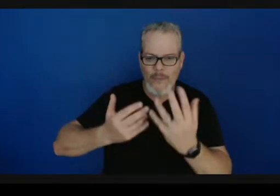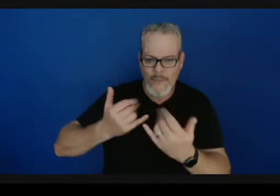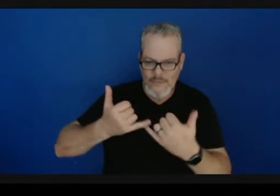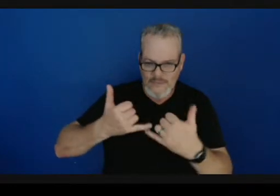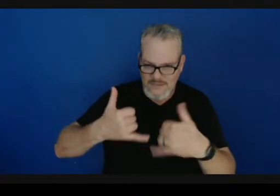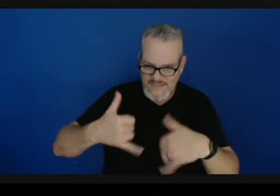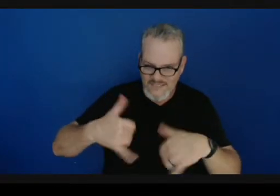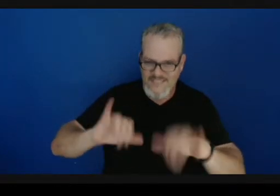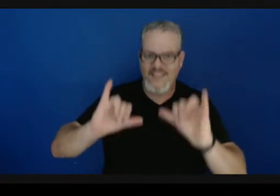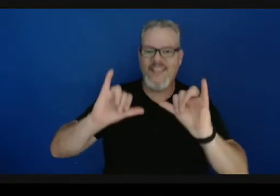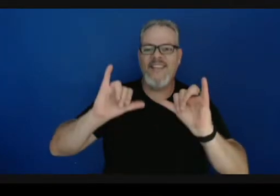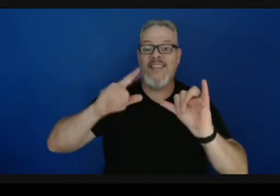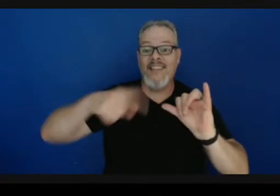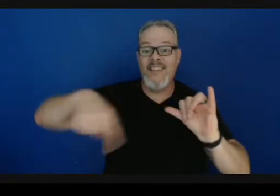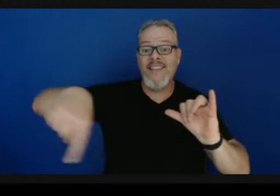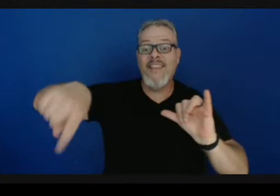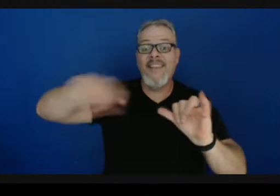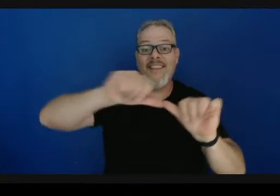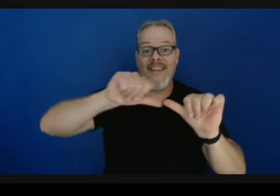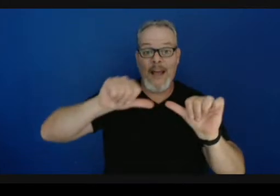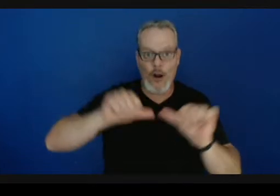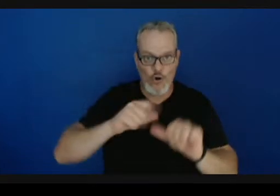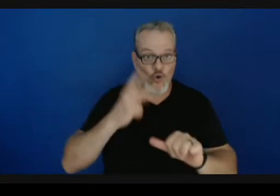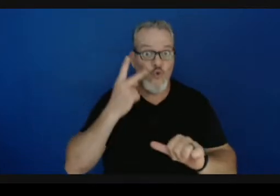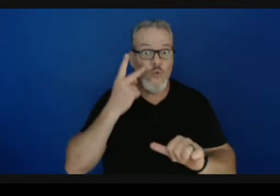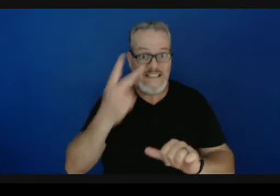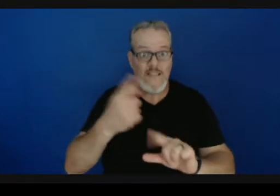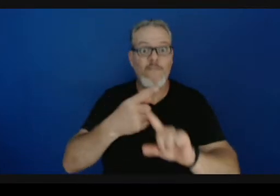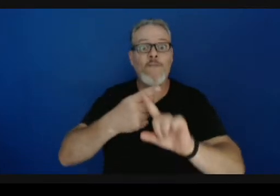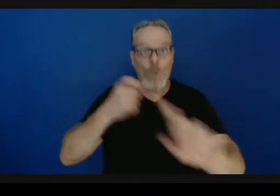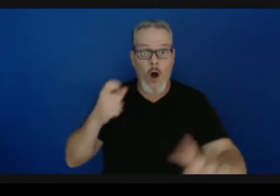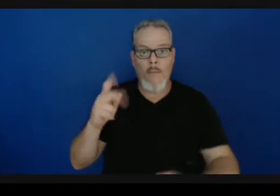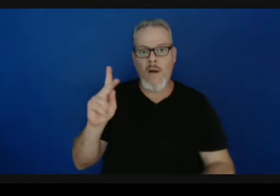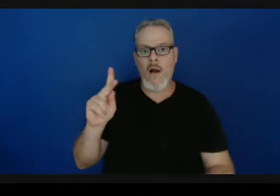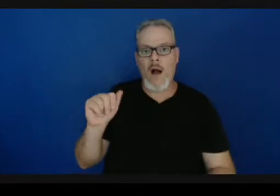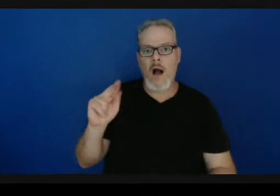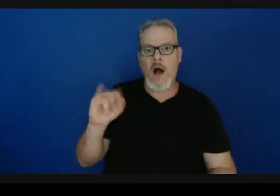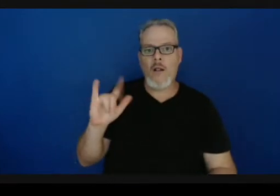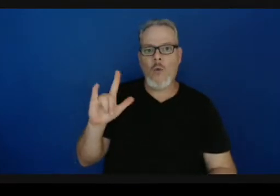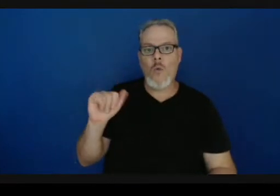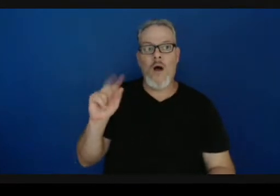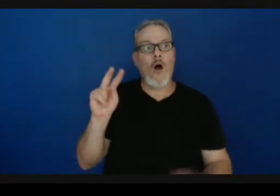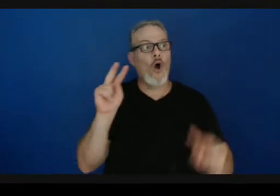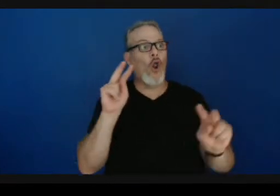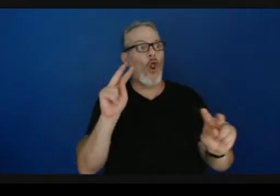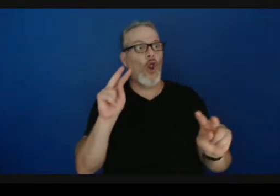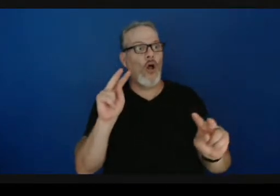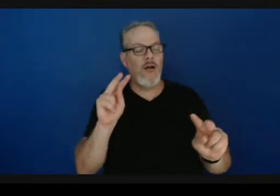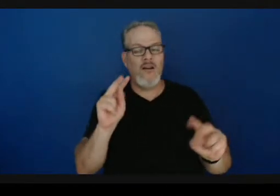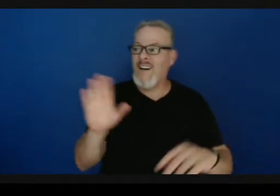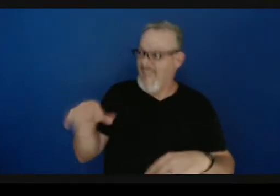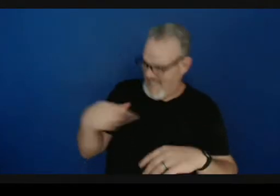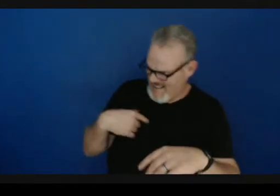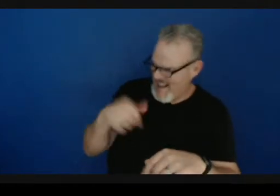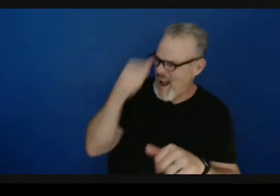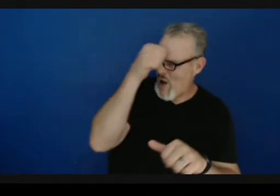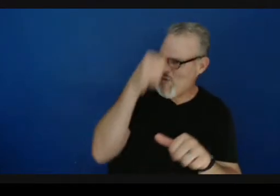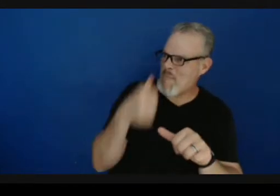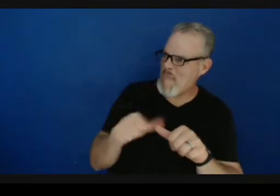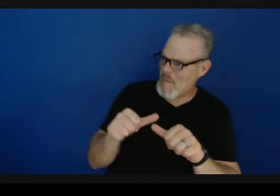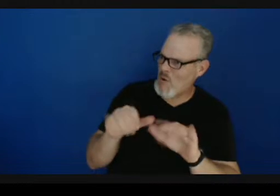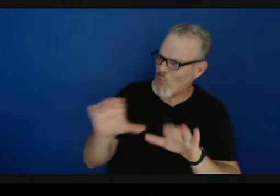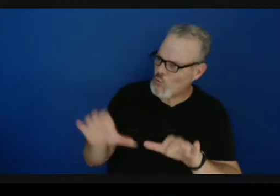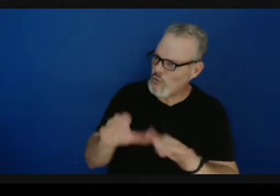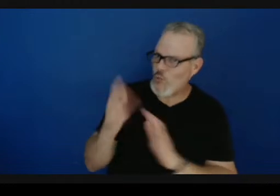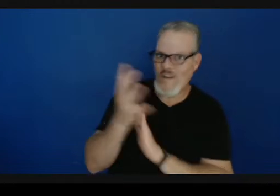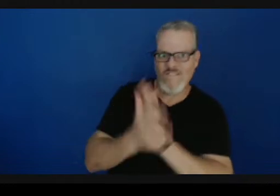town that appear to be heading off in that direction. I remember that night when we were sitting there, we were doing the 5-hour live stream or however